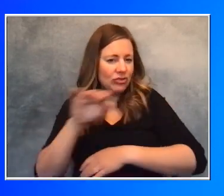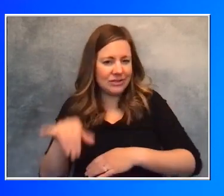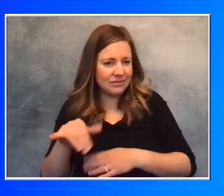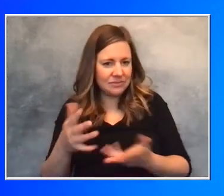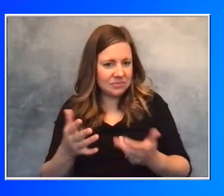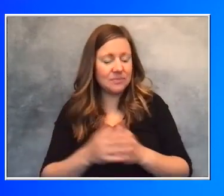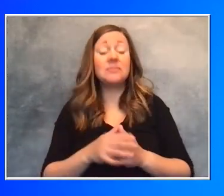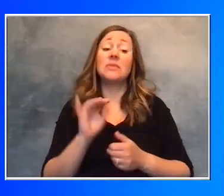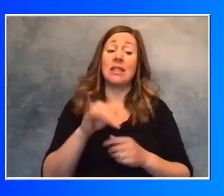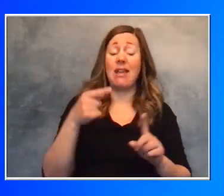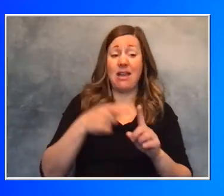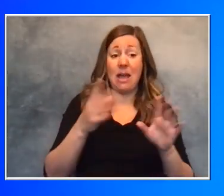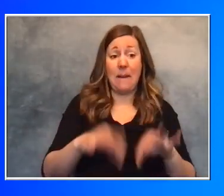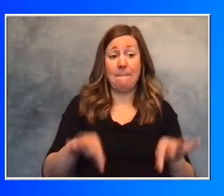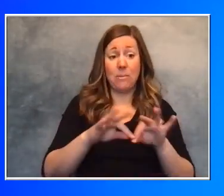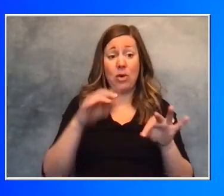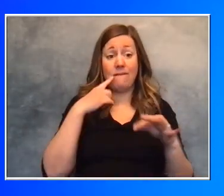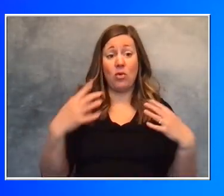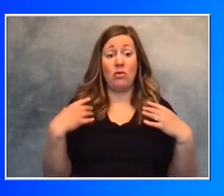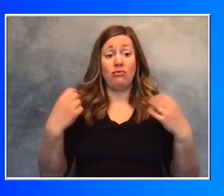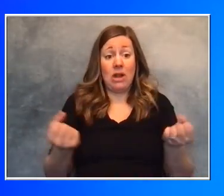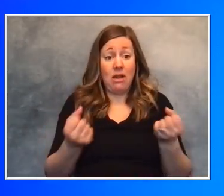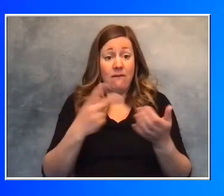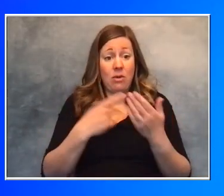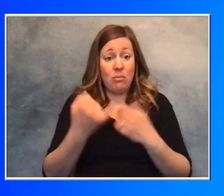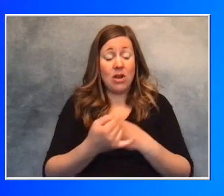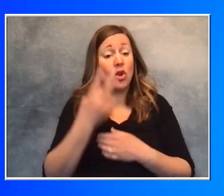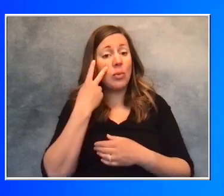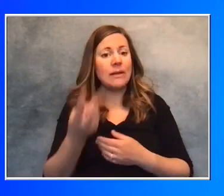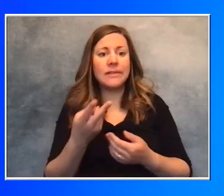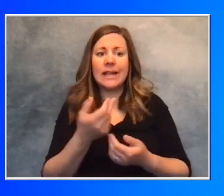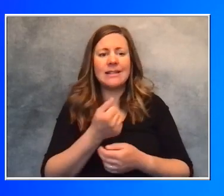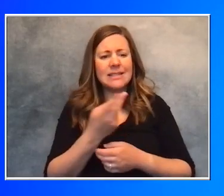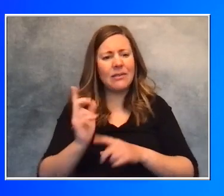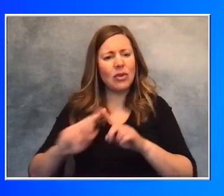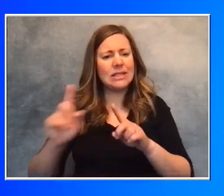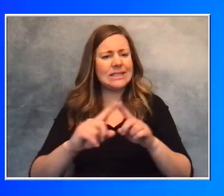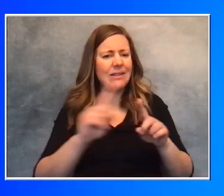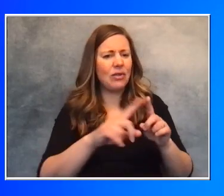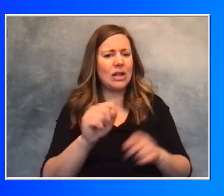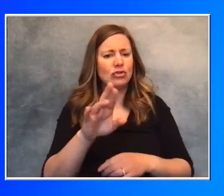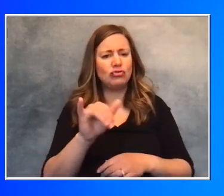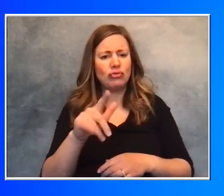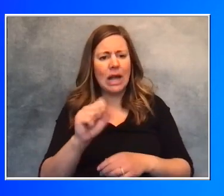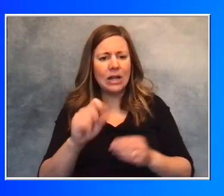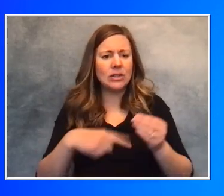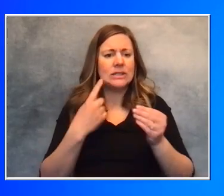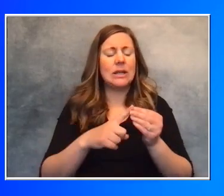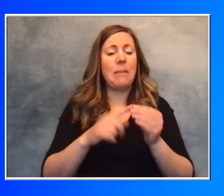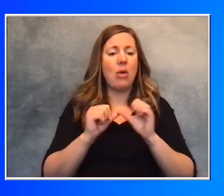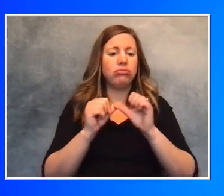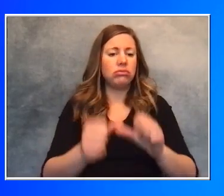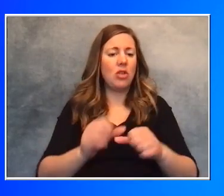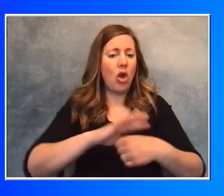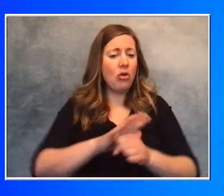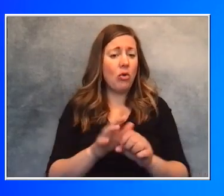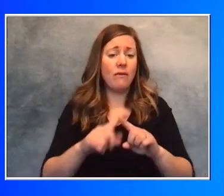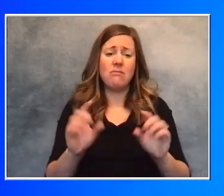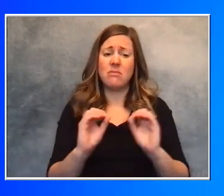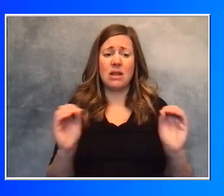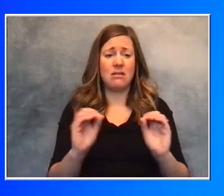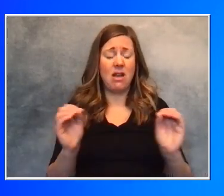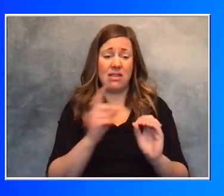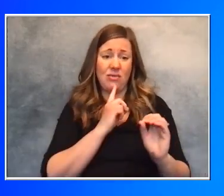lot of very small clinical trials of different types of medicines about long COVID, but nothing that had